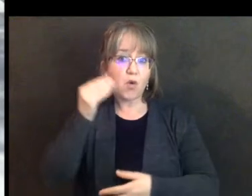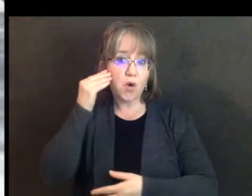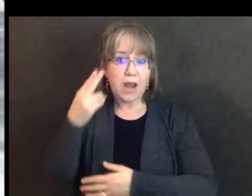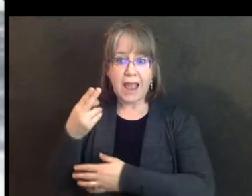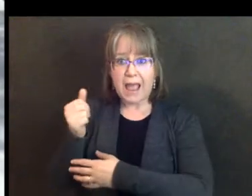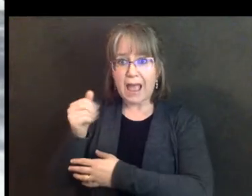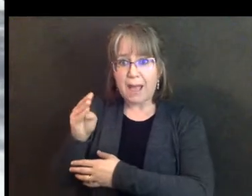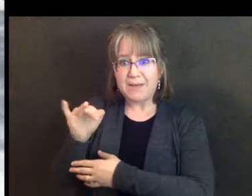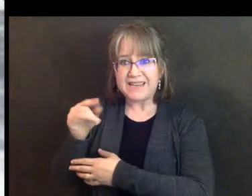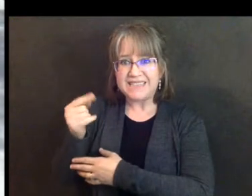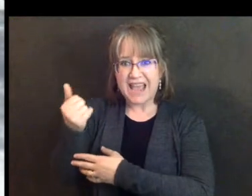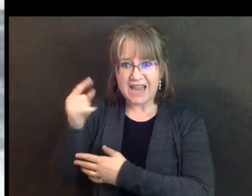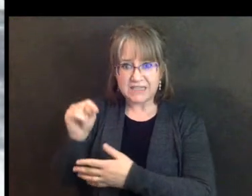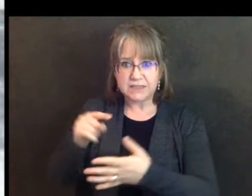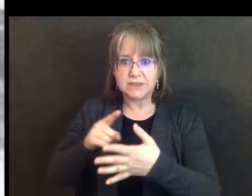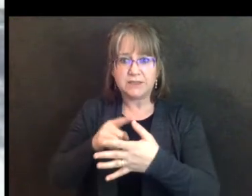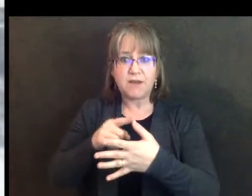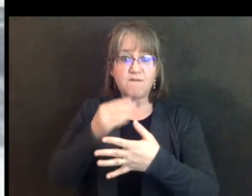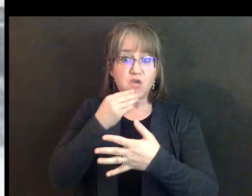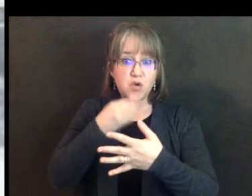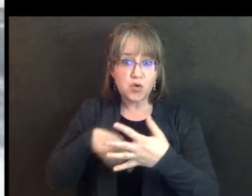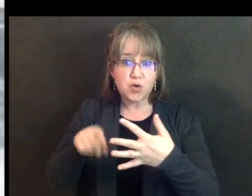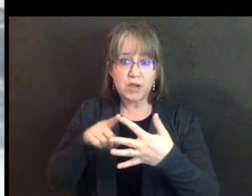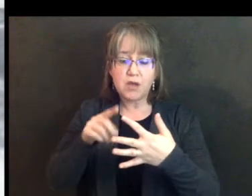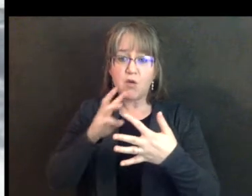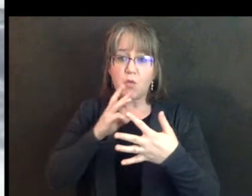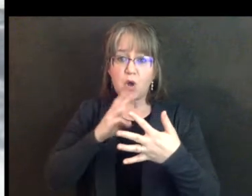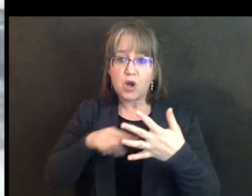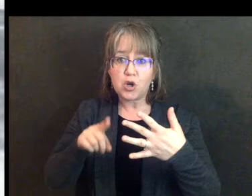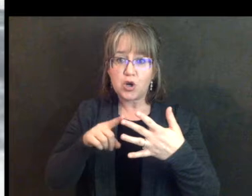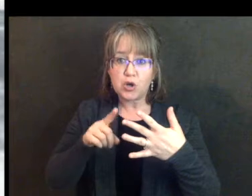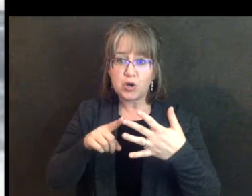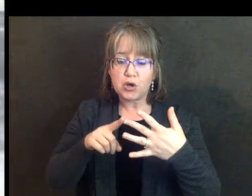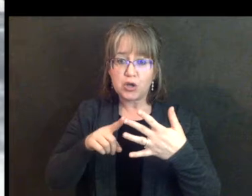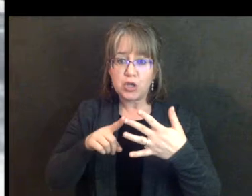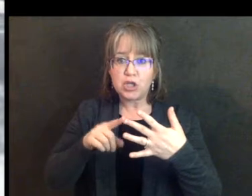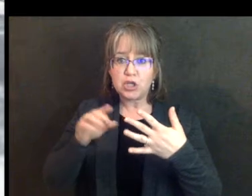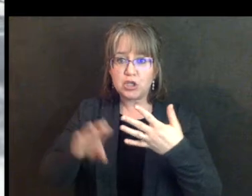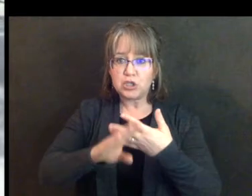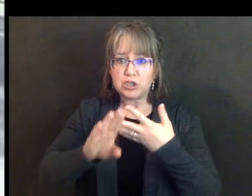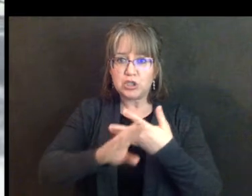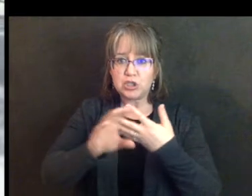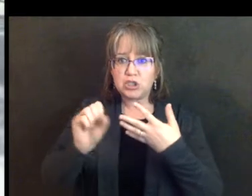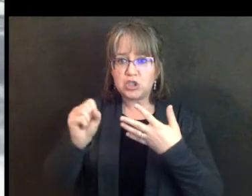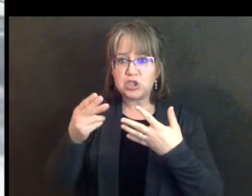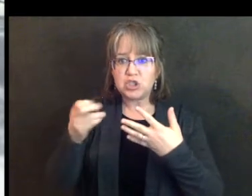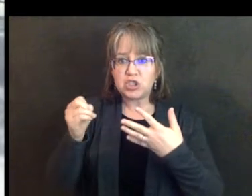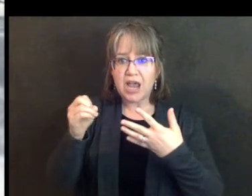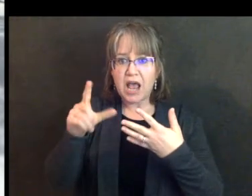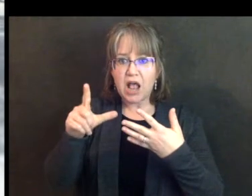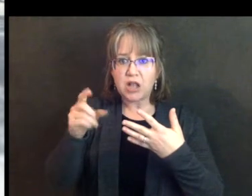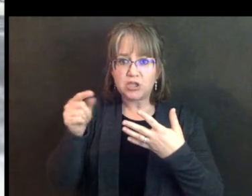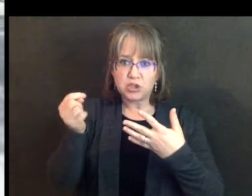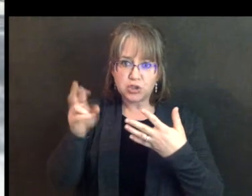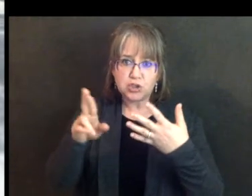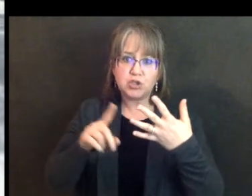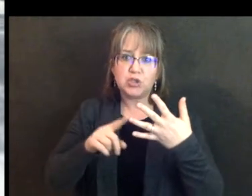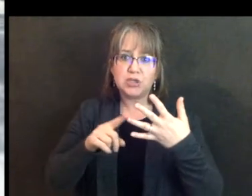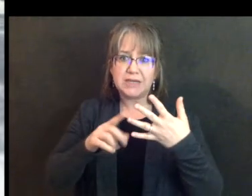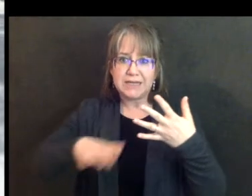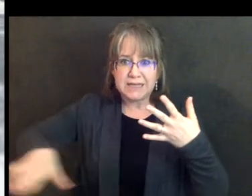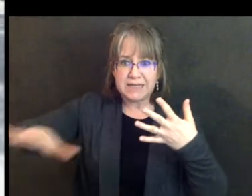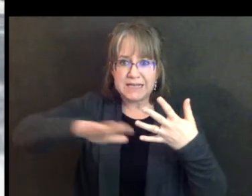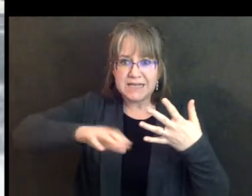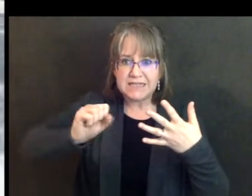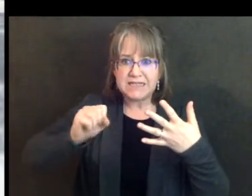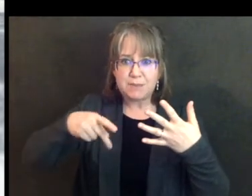food, the second thing is water, the third thing is shelter, the fourth thing is space, and the fifth thing is a place to